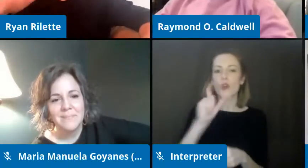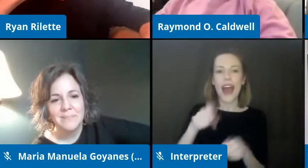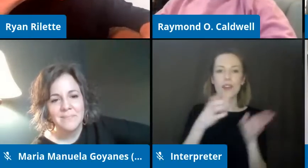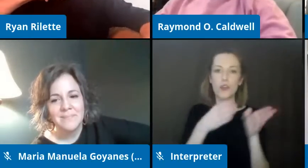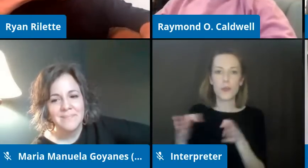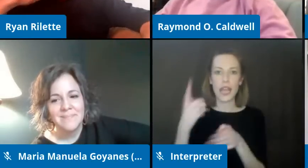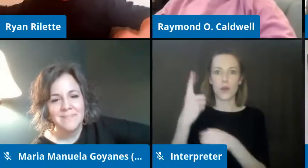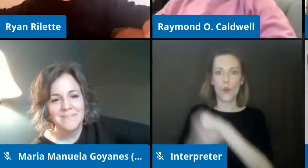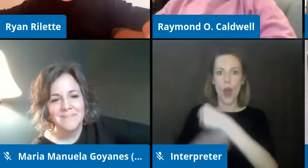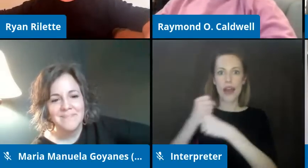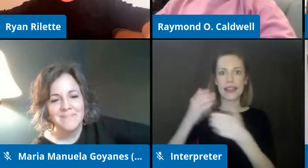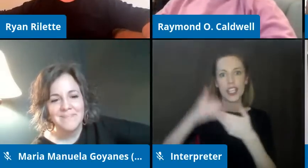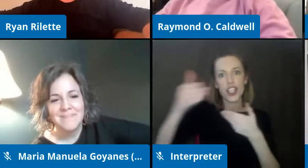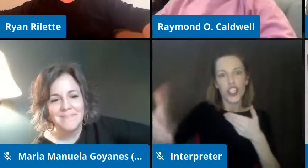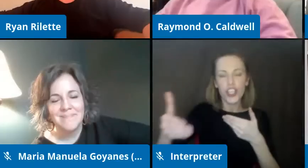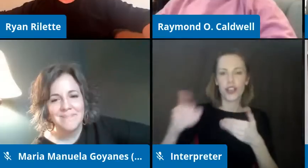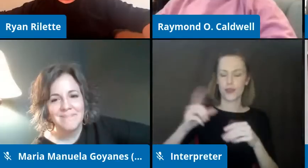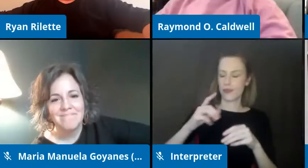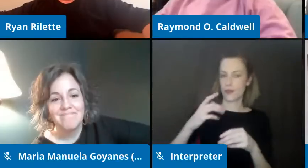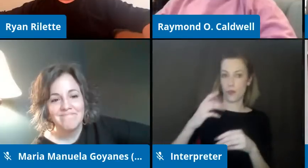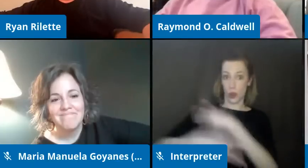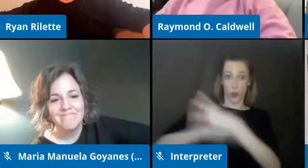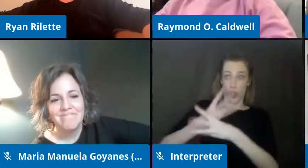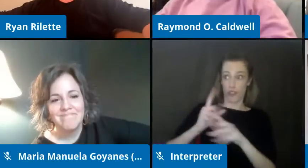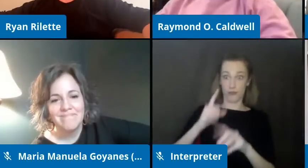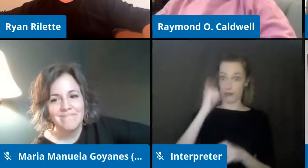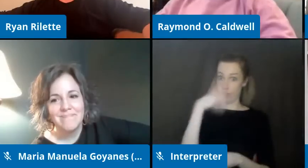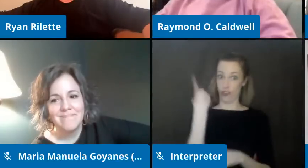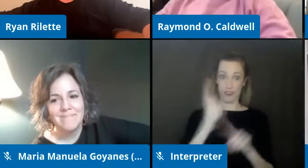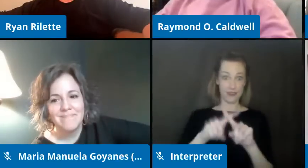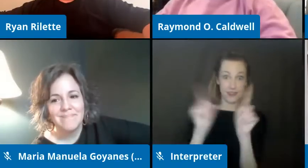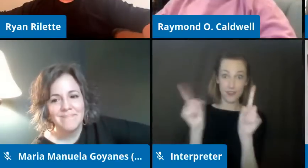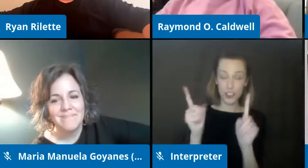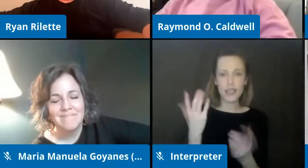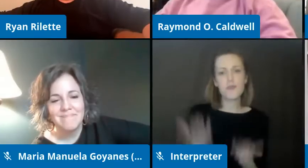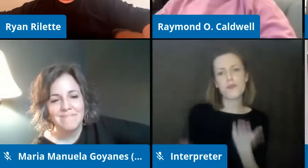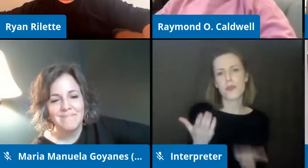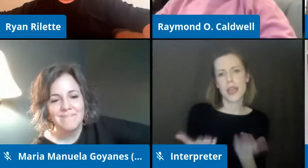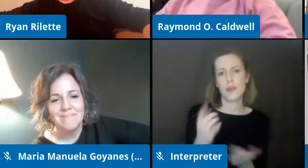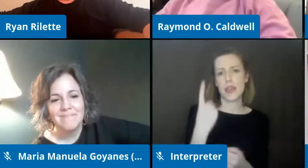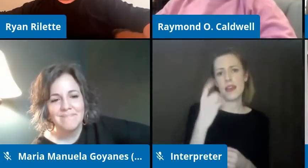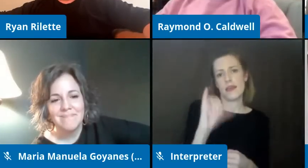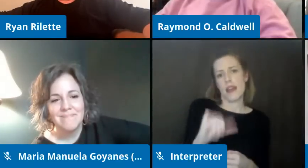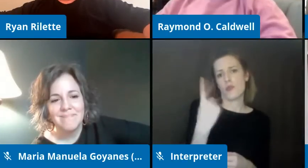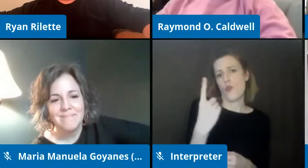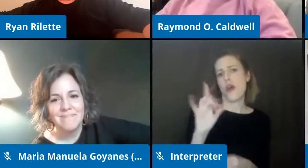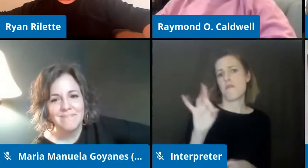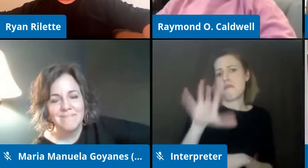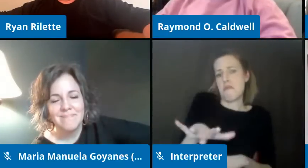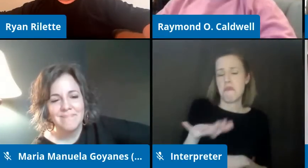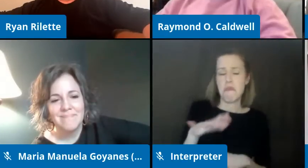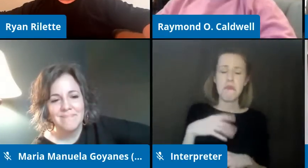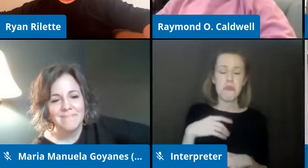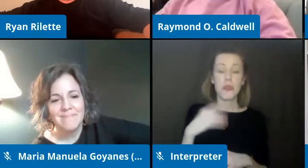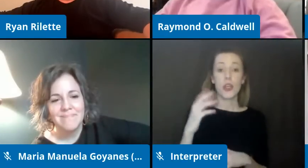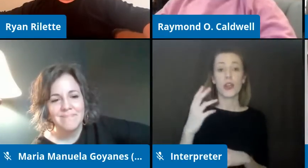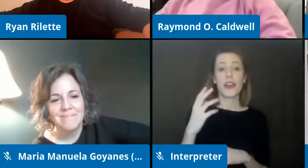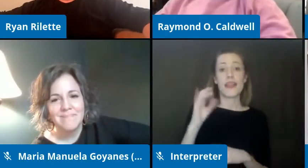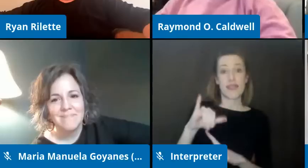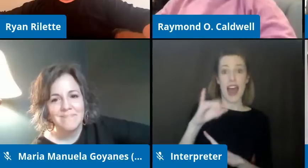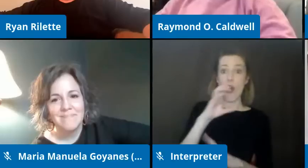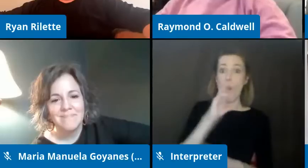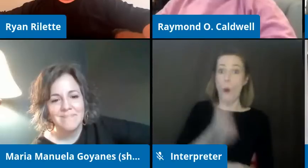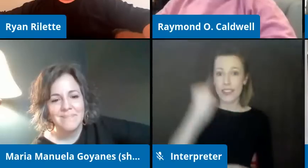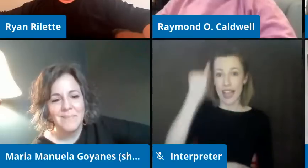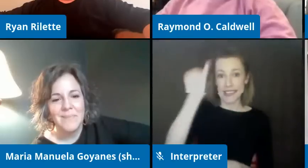world. Maybe that is part of a rethink of how, you know, using some of the ideas of the past to make